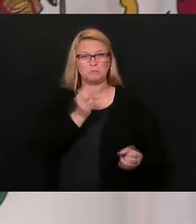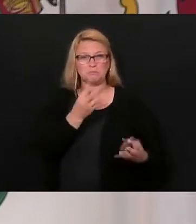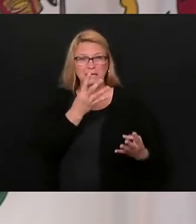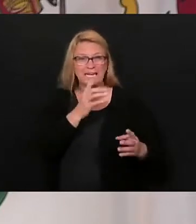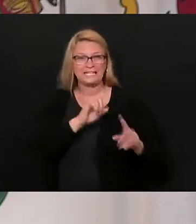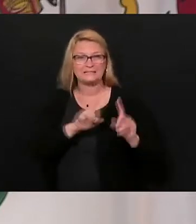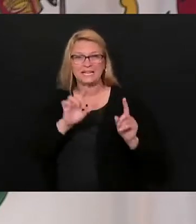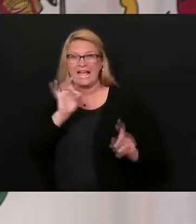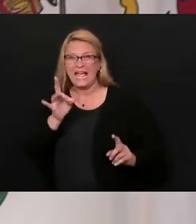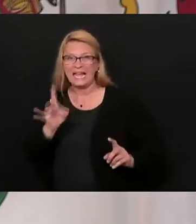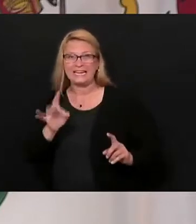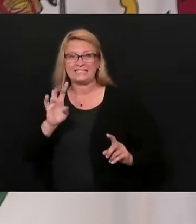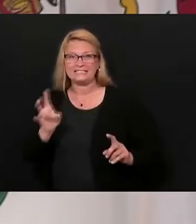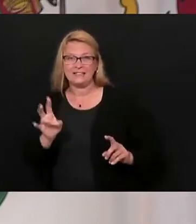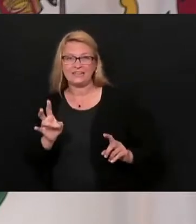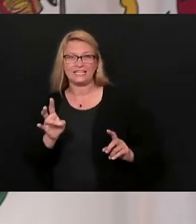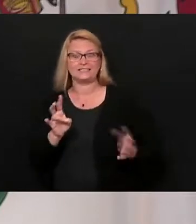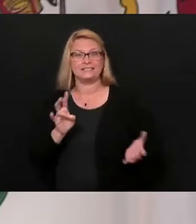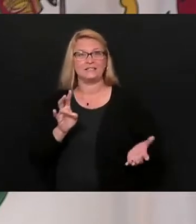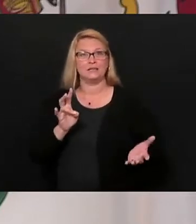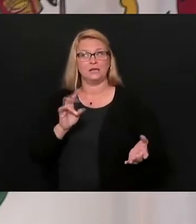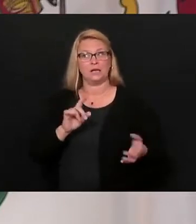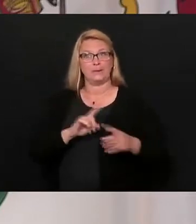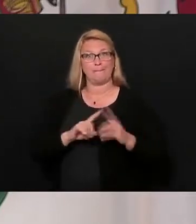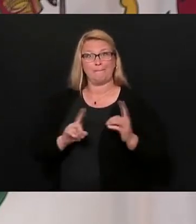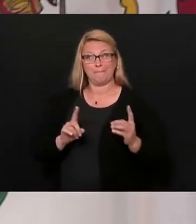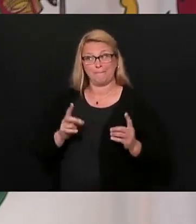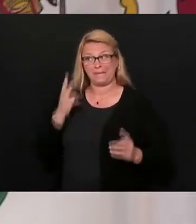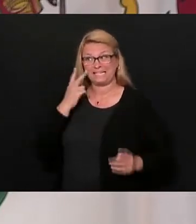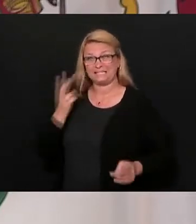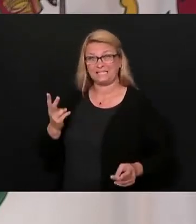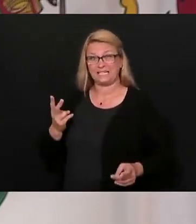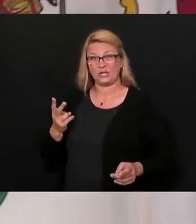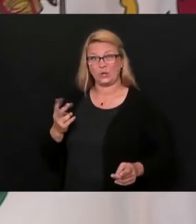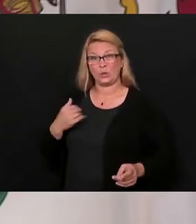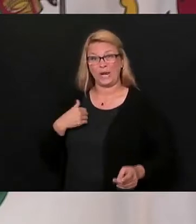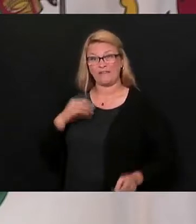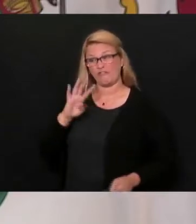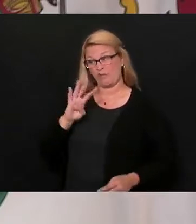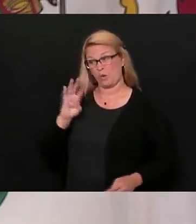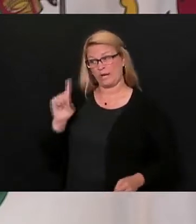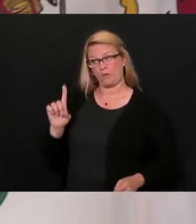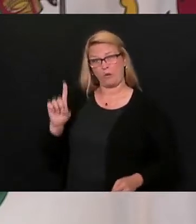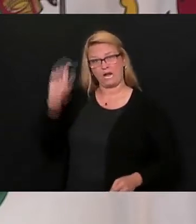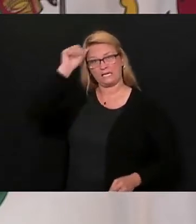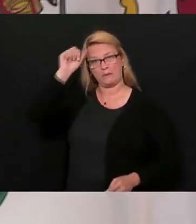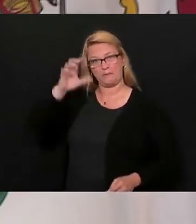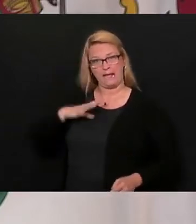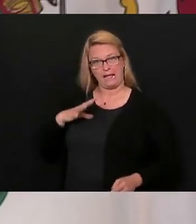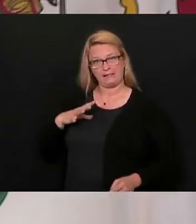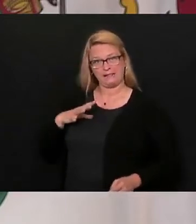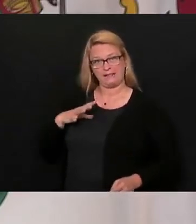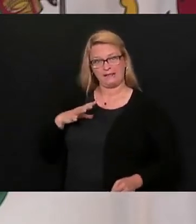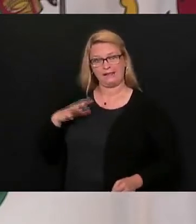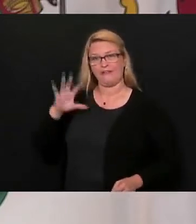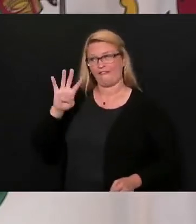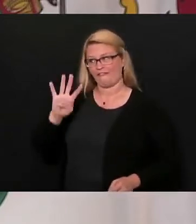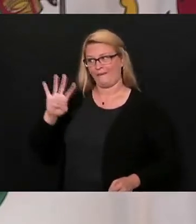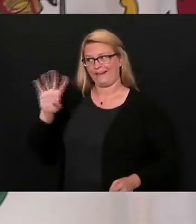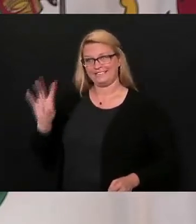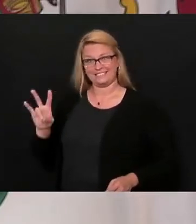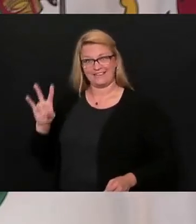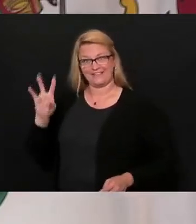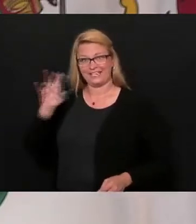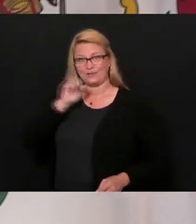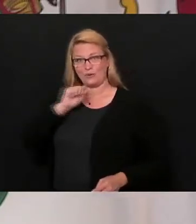in the 80s and 70s, but just look. We have a 41-year-old male and a